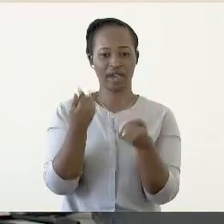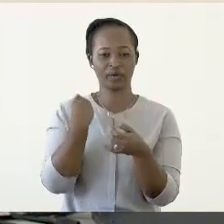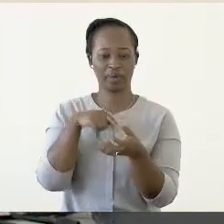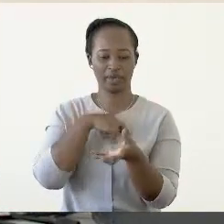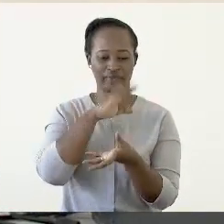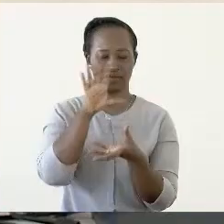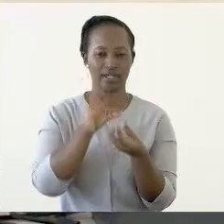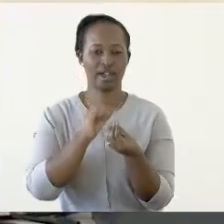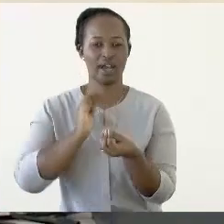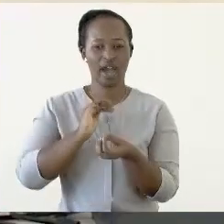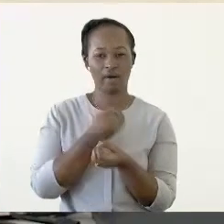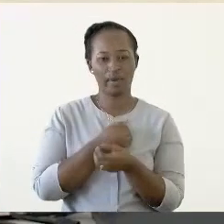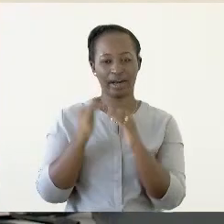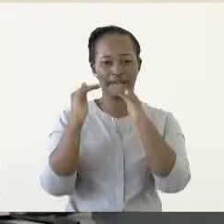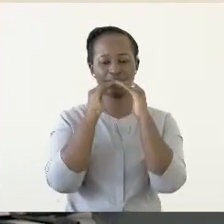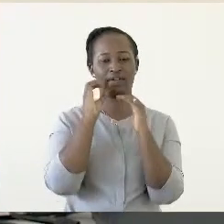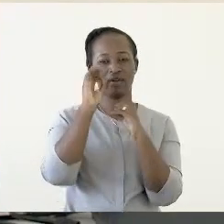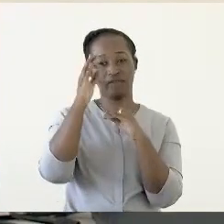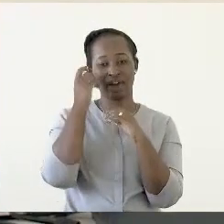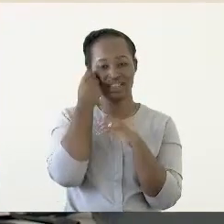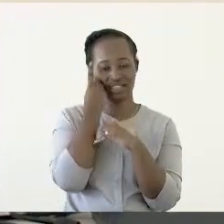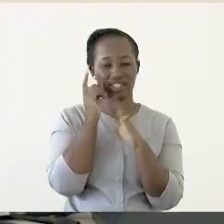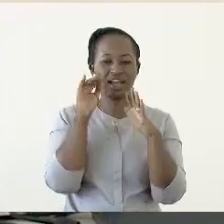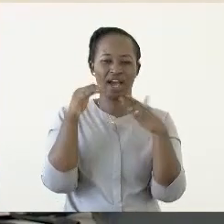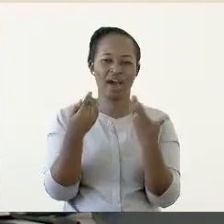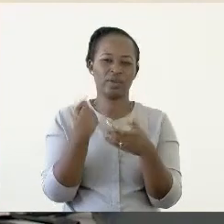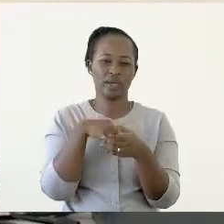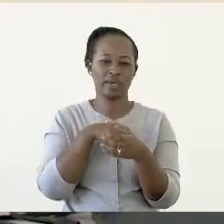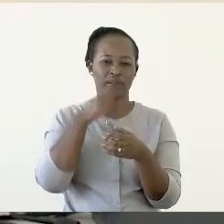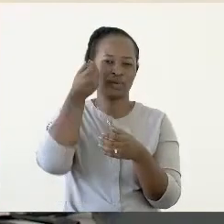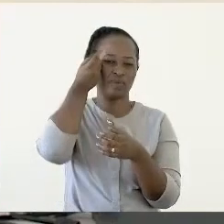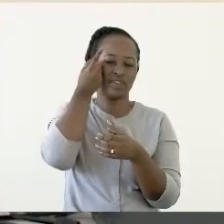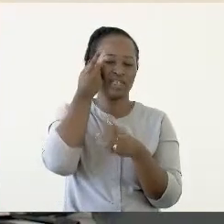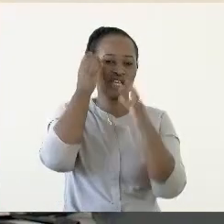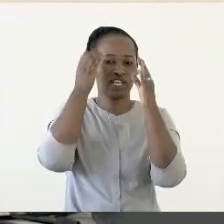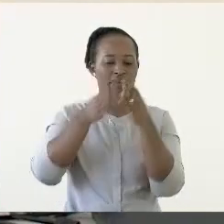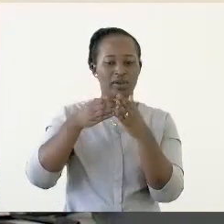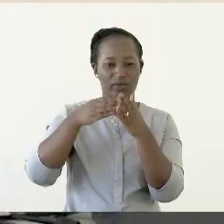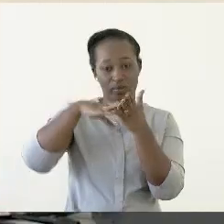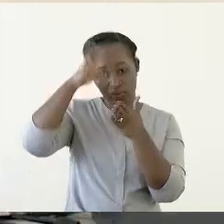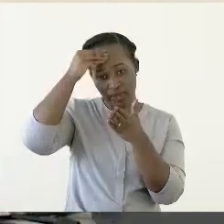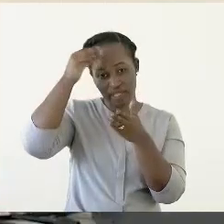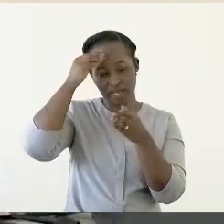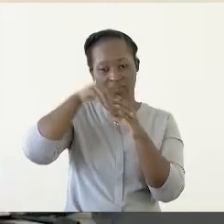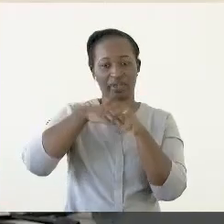evaluate our level of understanding, how we have mastered what we have been discussing in this